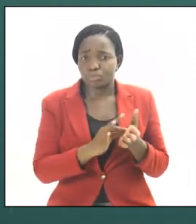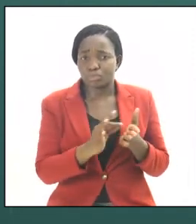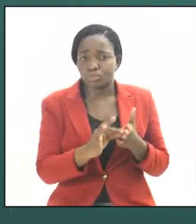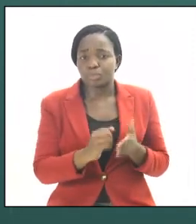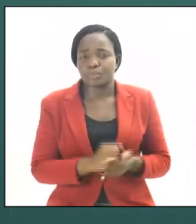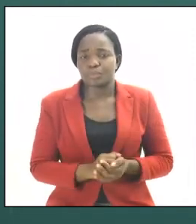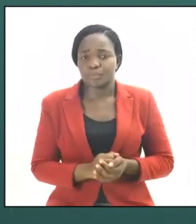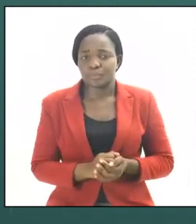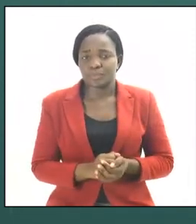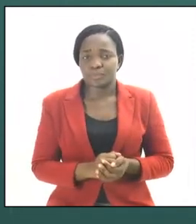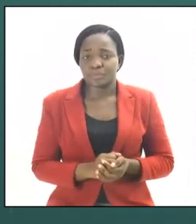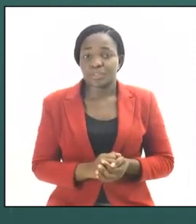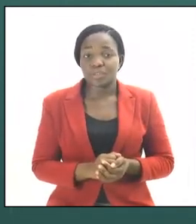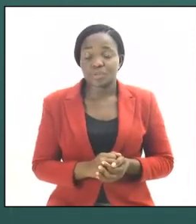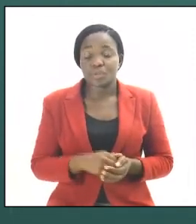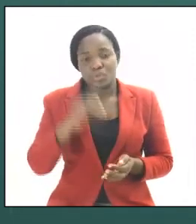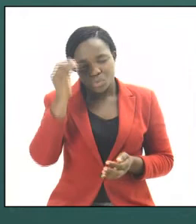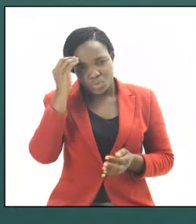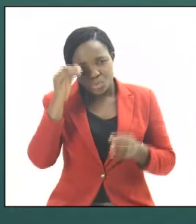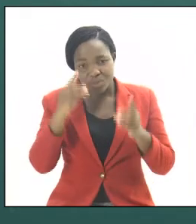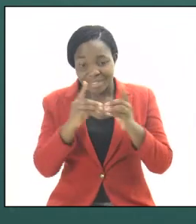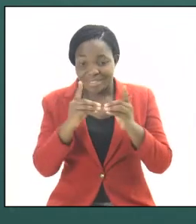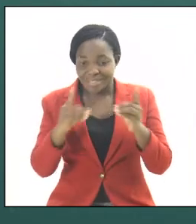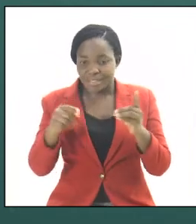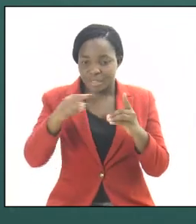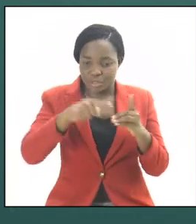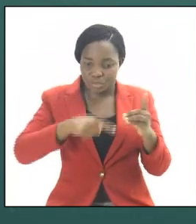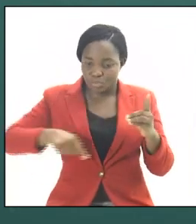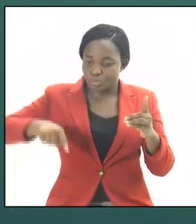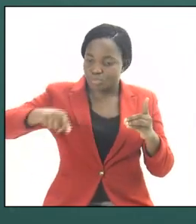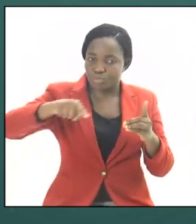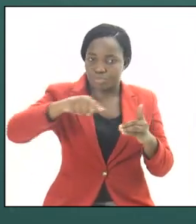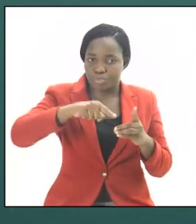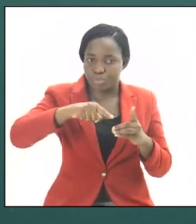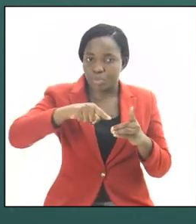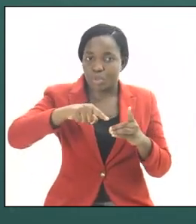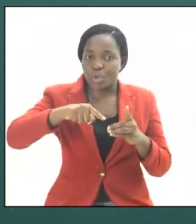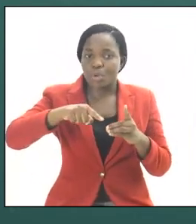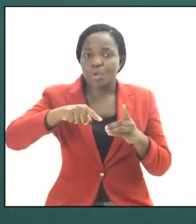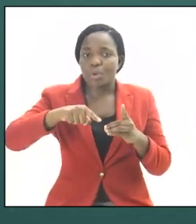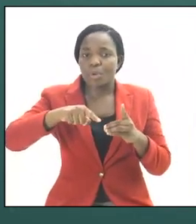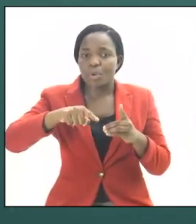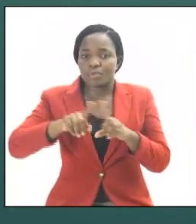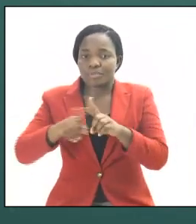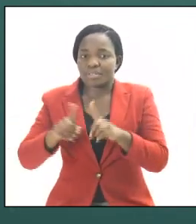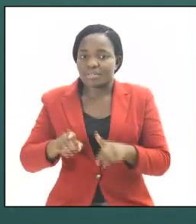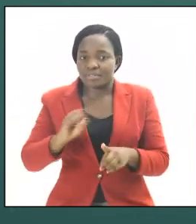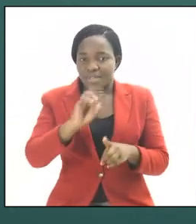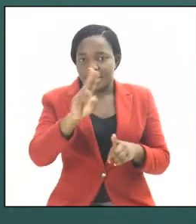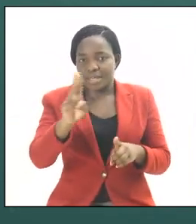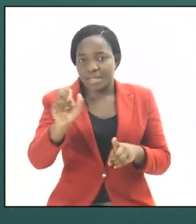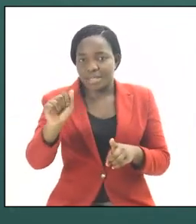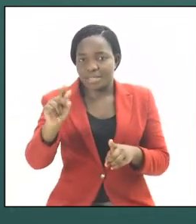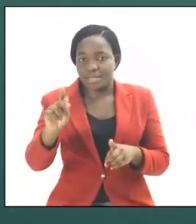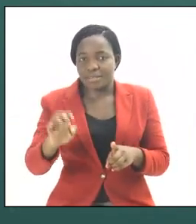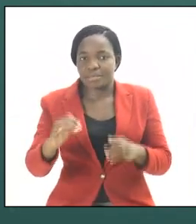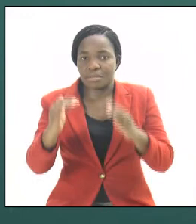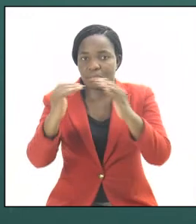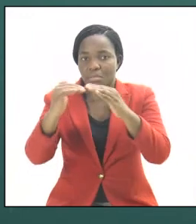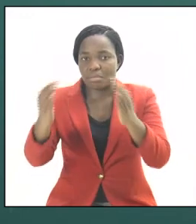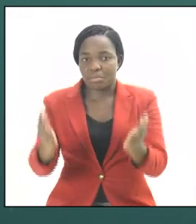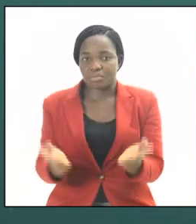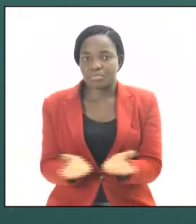calculations to determine the distance around and the area inside of various shapes. We looked